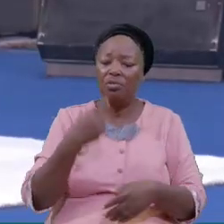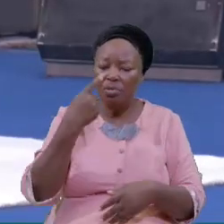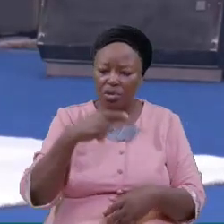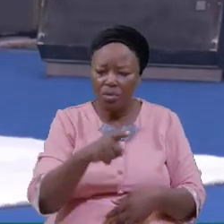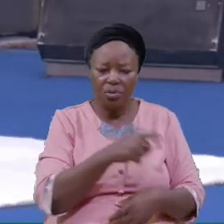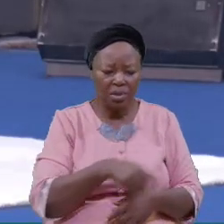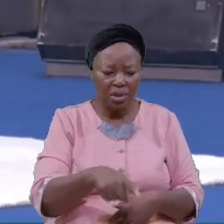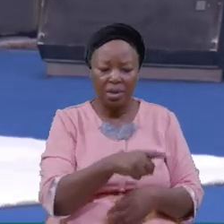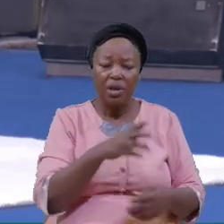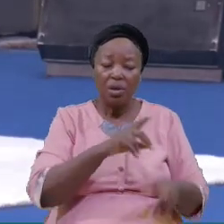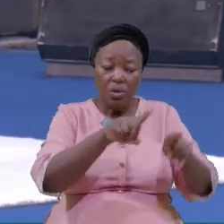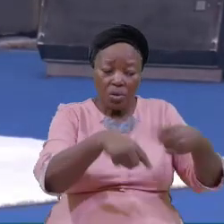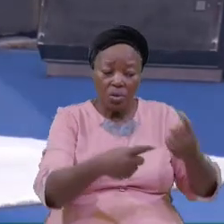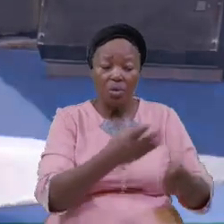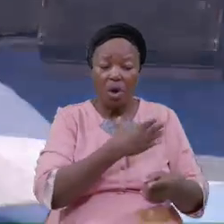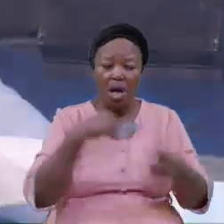sin no more.